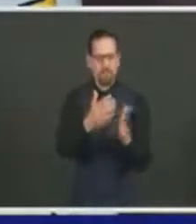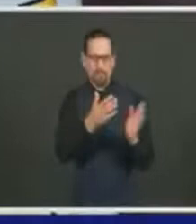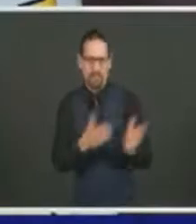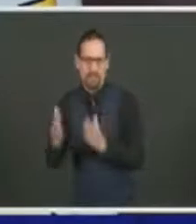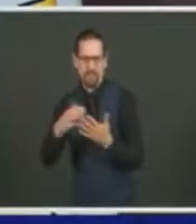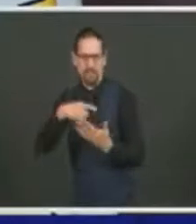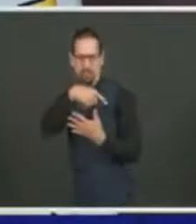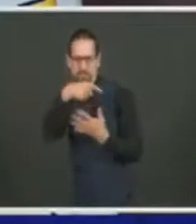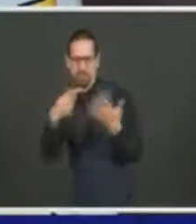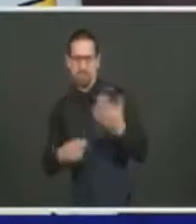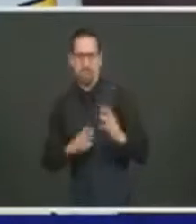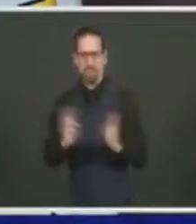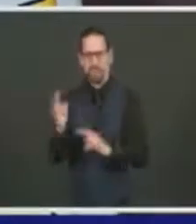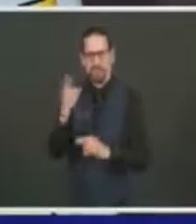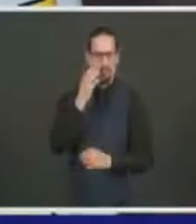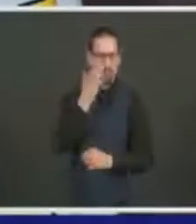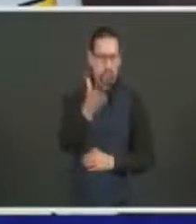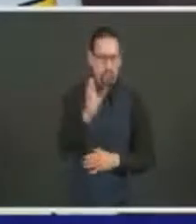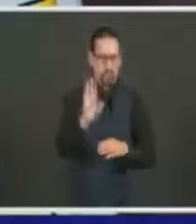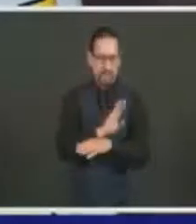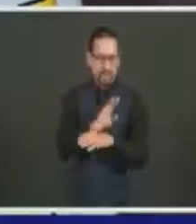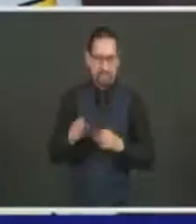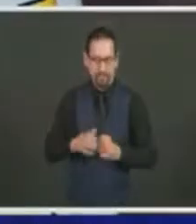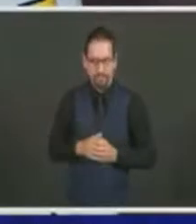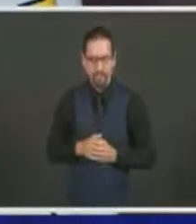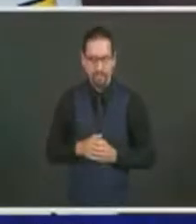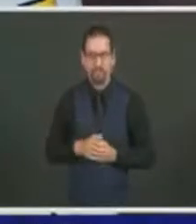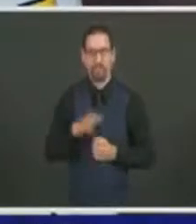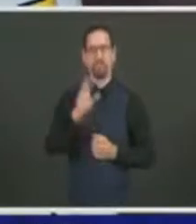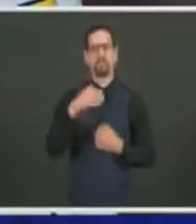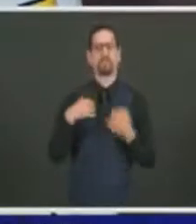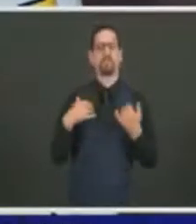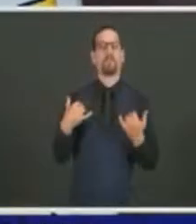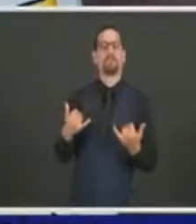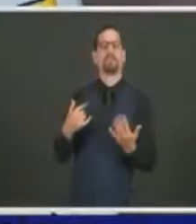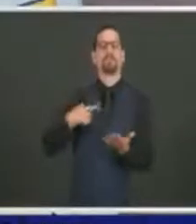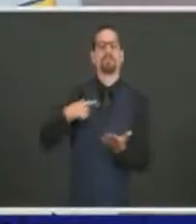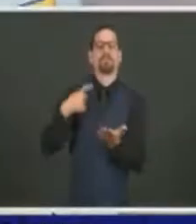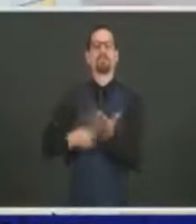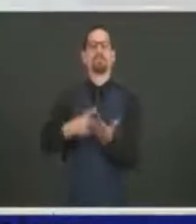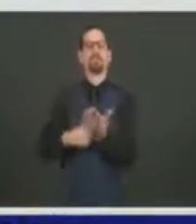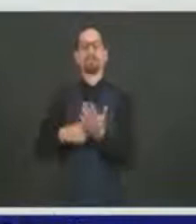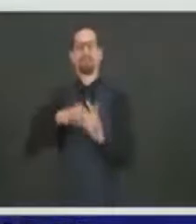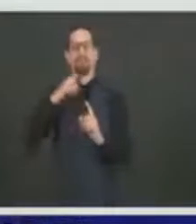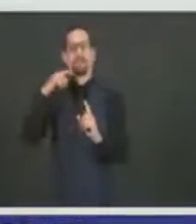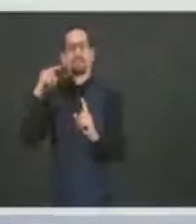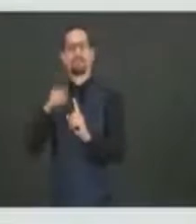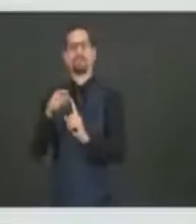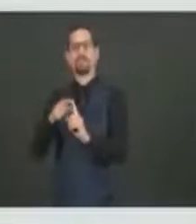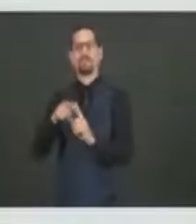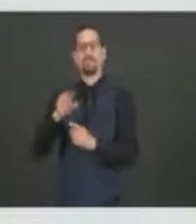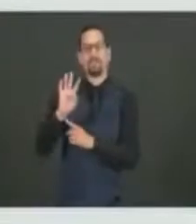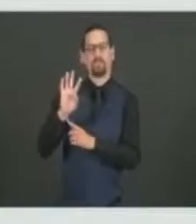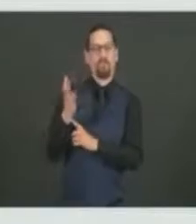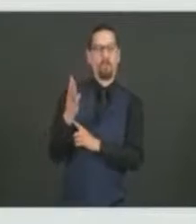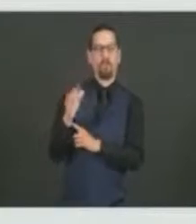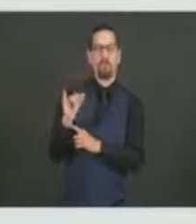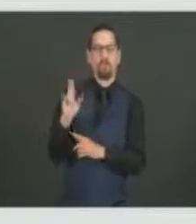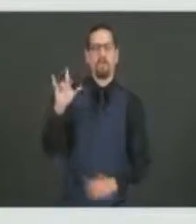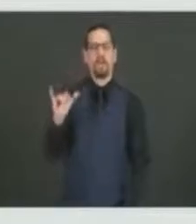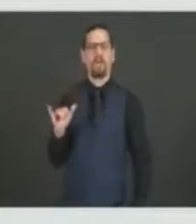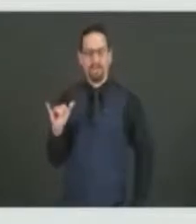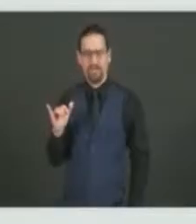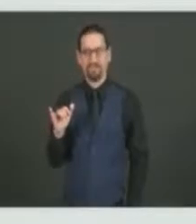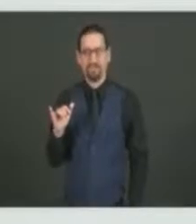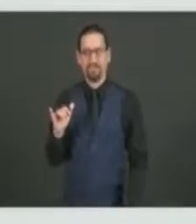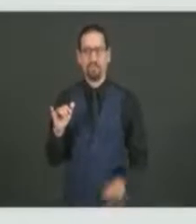And again, this is different from what I said, so I want to take a minute to talk about it. We do not want to see